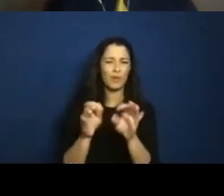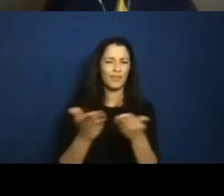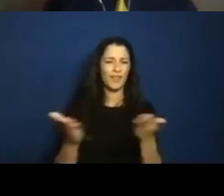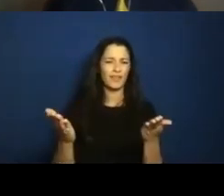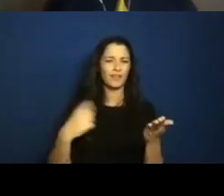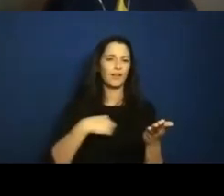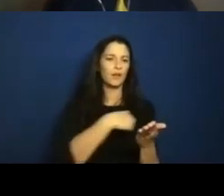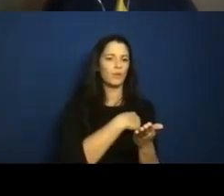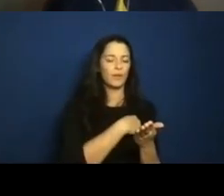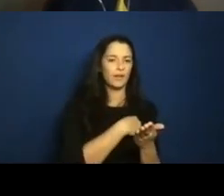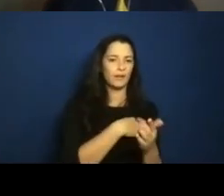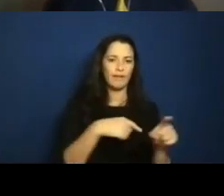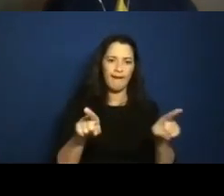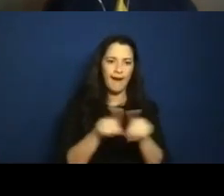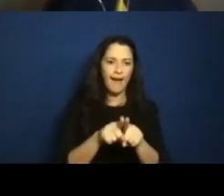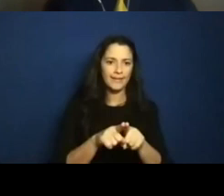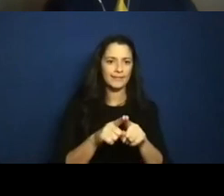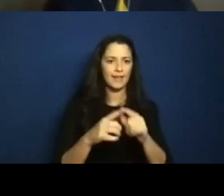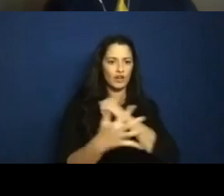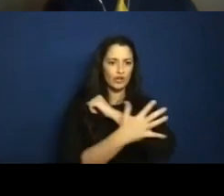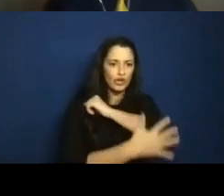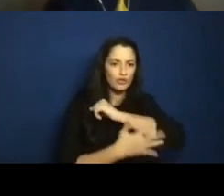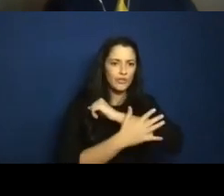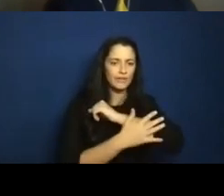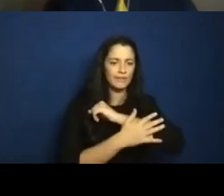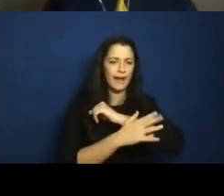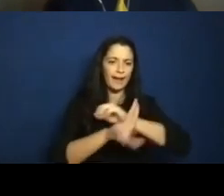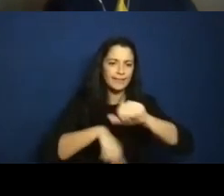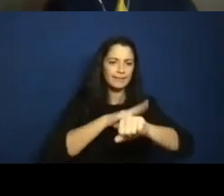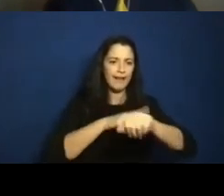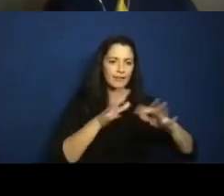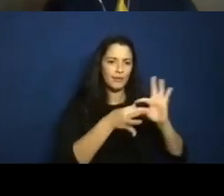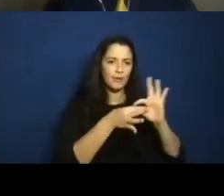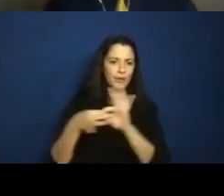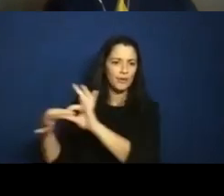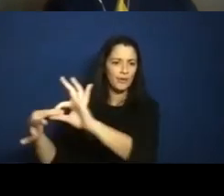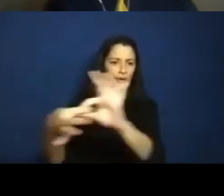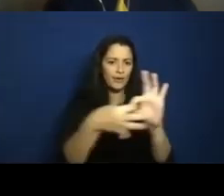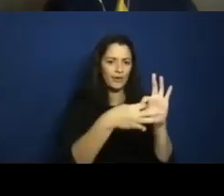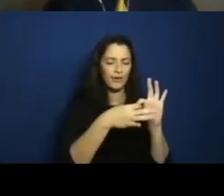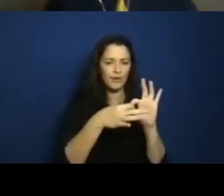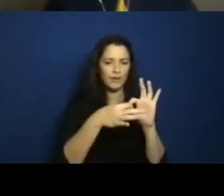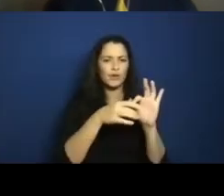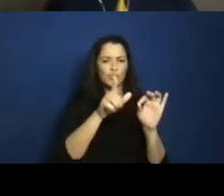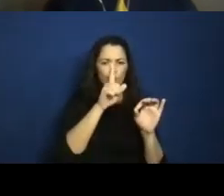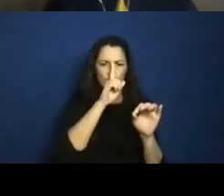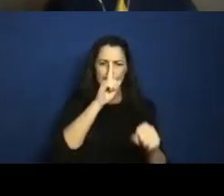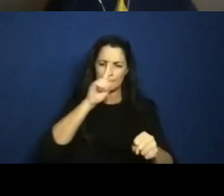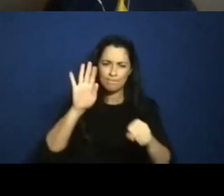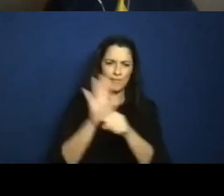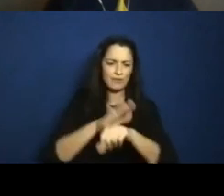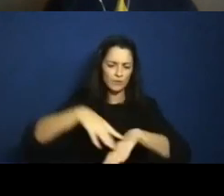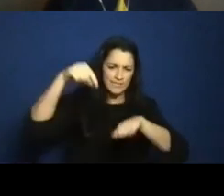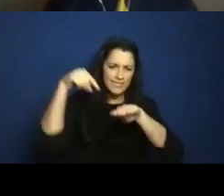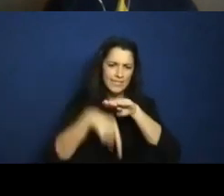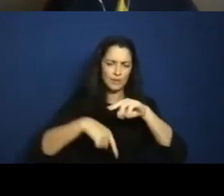we as a national community come together and commit ourselves to have a deeper conversation, that it's important